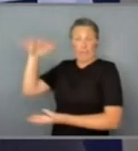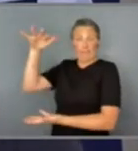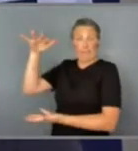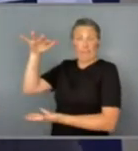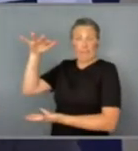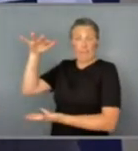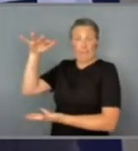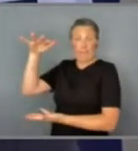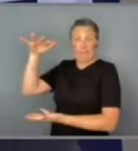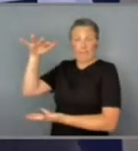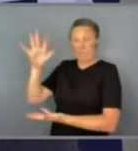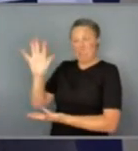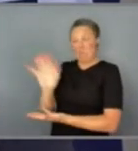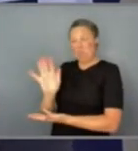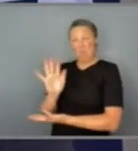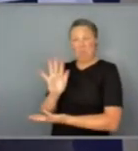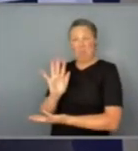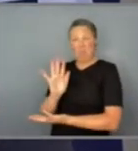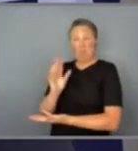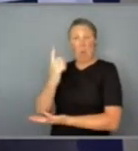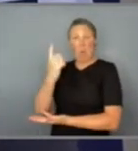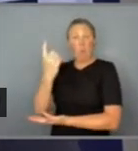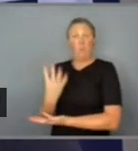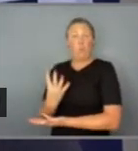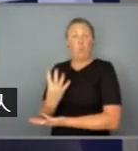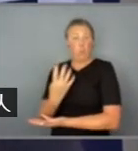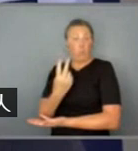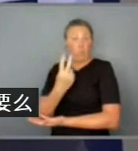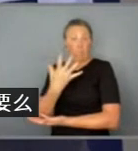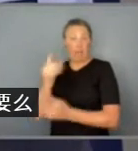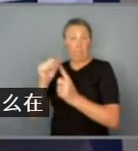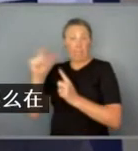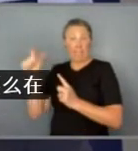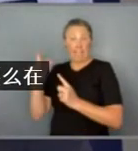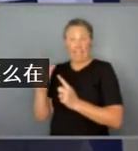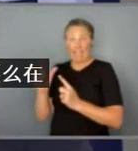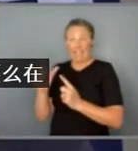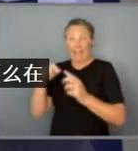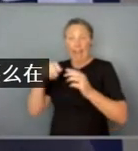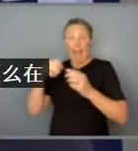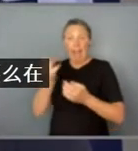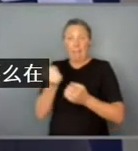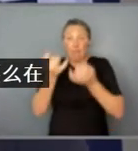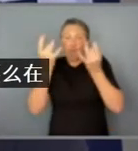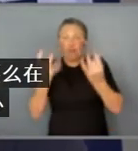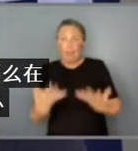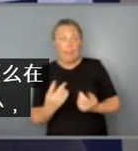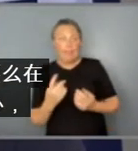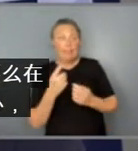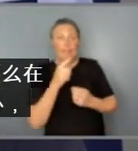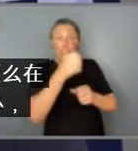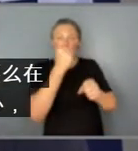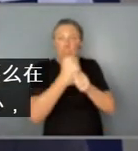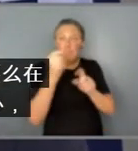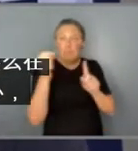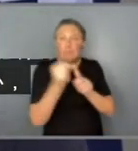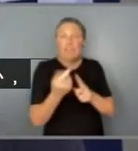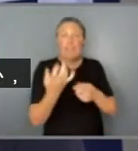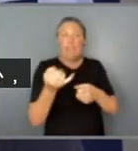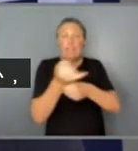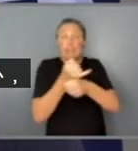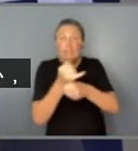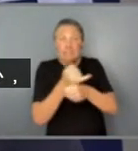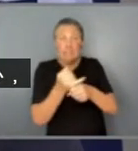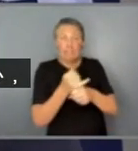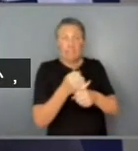quarter of those, just over that in fact, are either in fridges, at pharmacies, GPs or in state hubs. They're